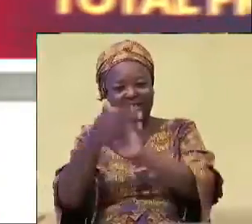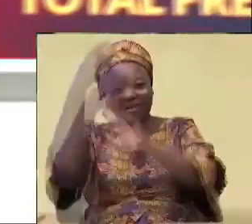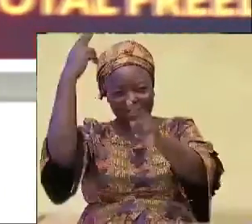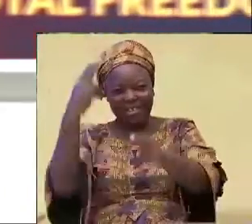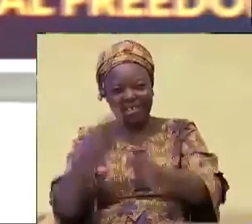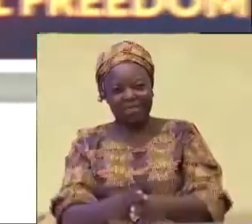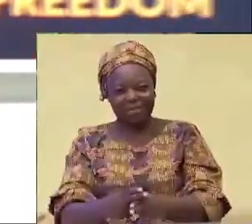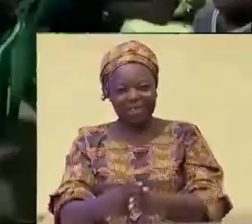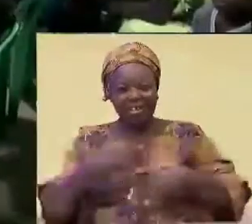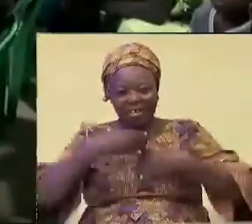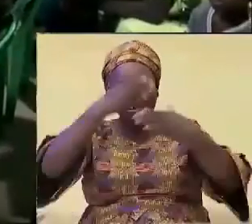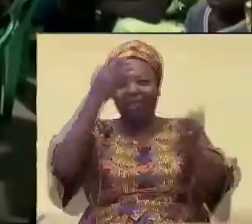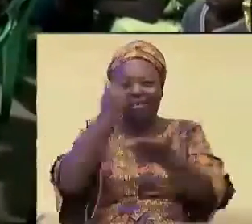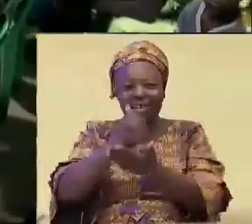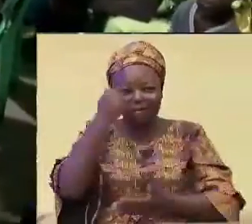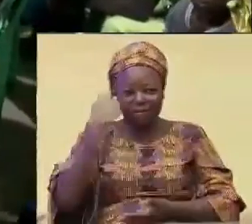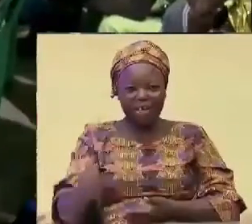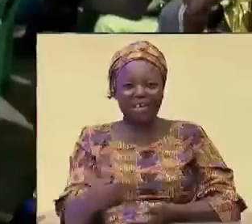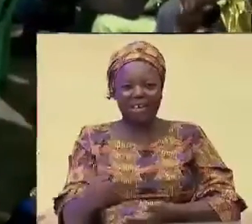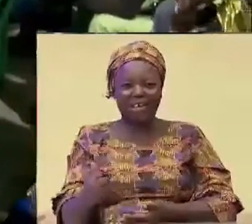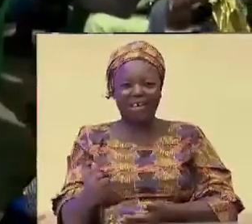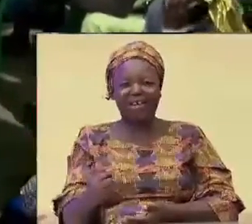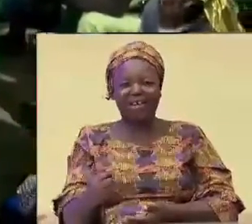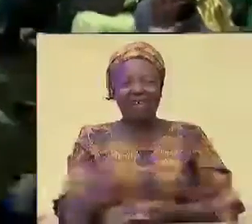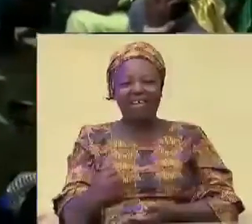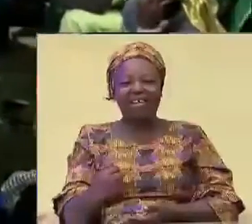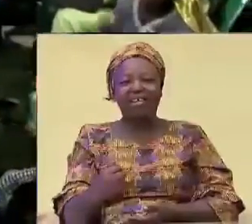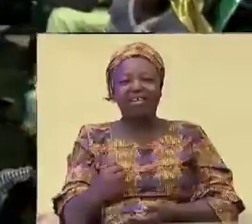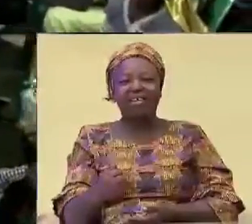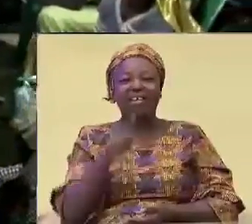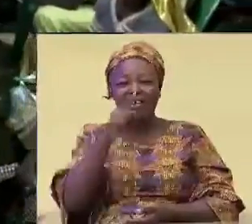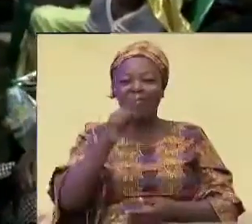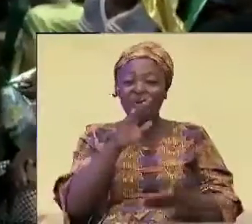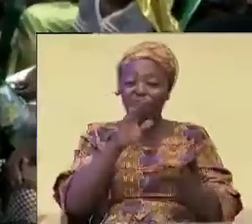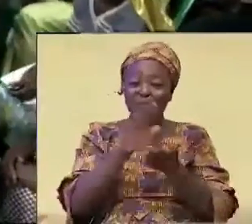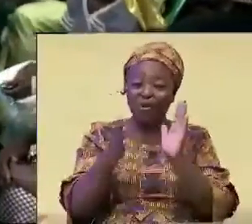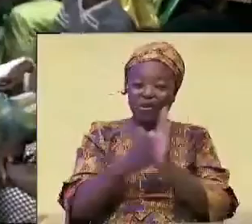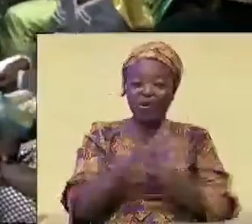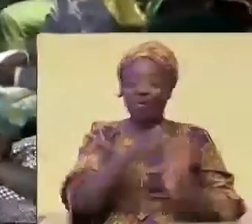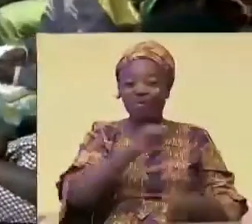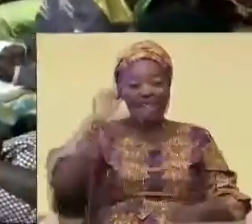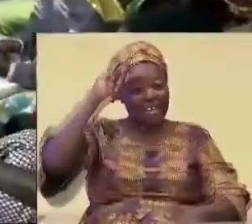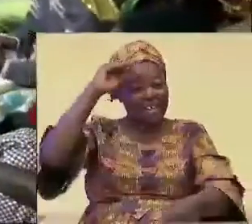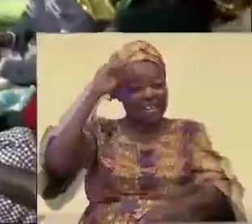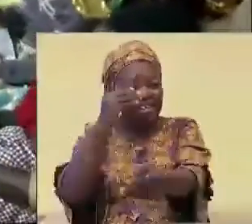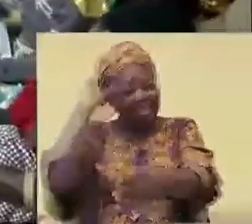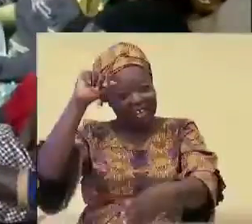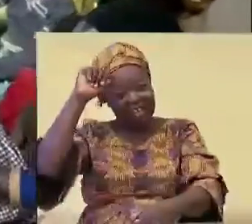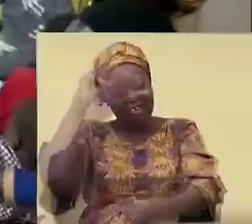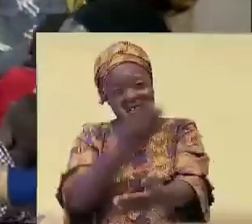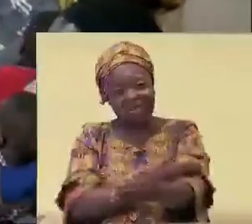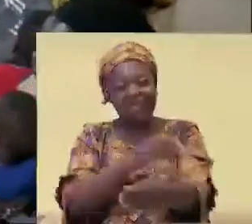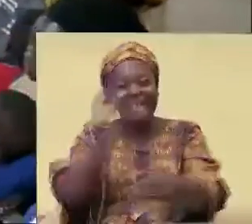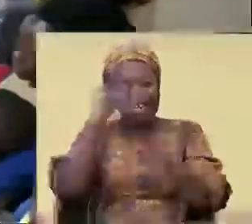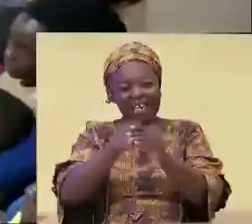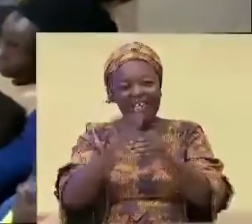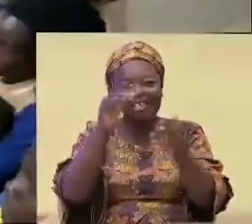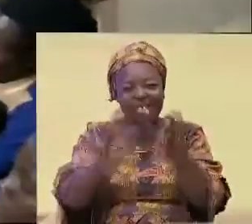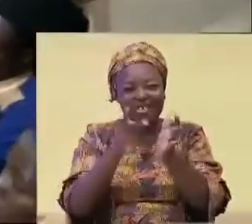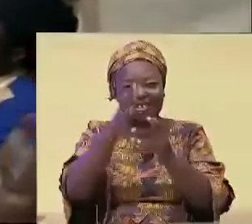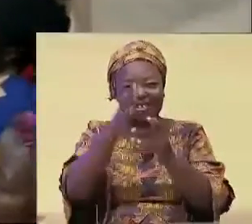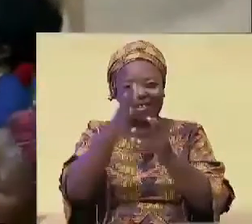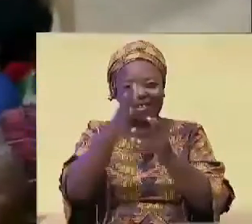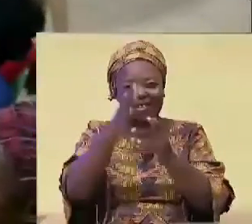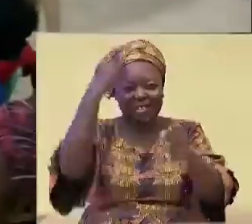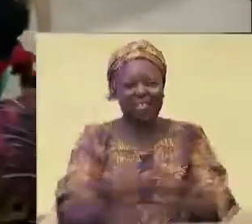a daughter. And you hear the daughters, amen. You become a son